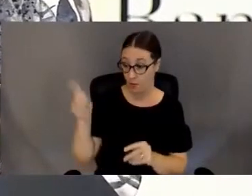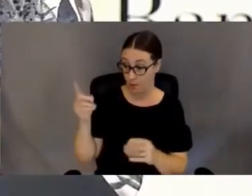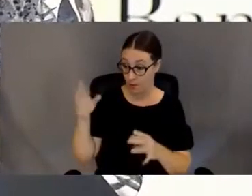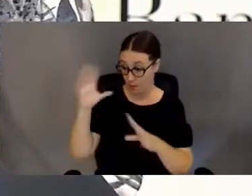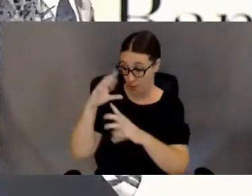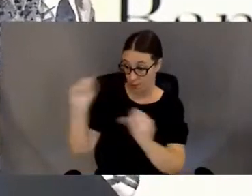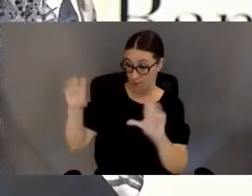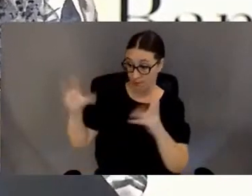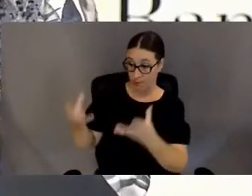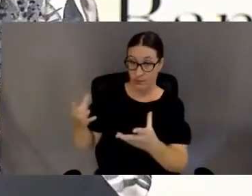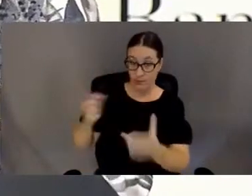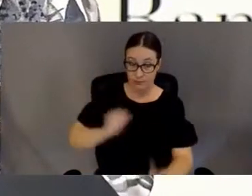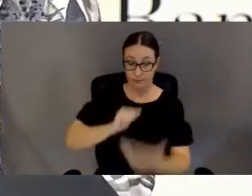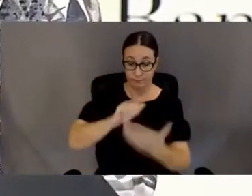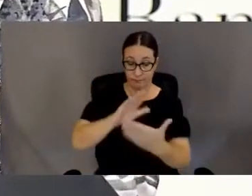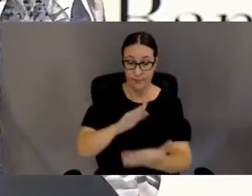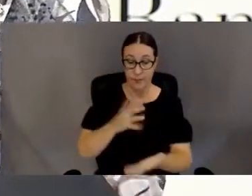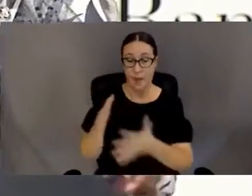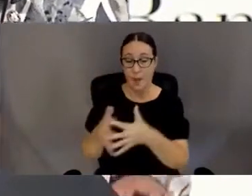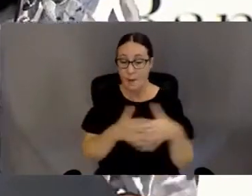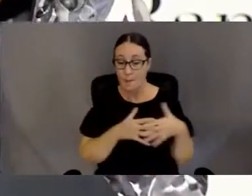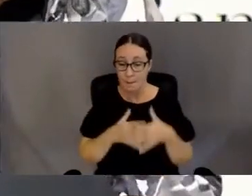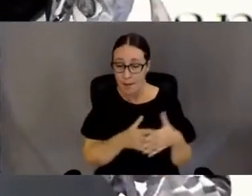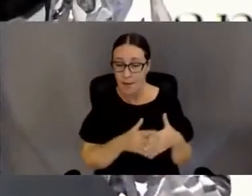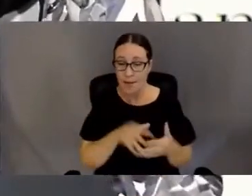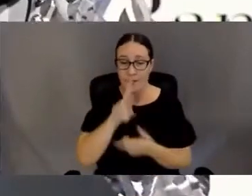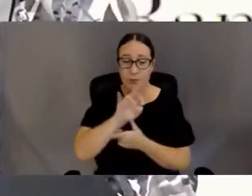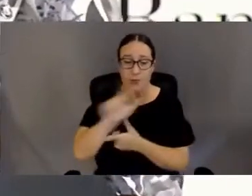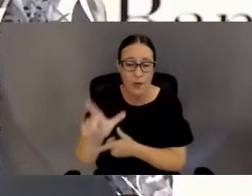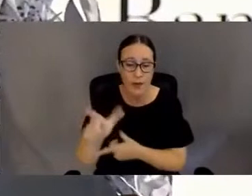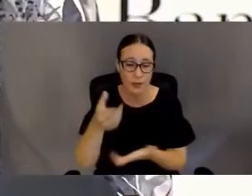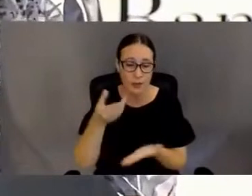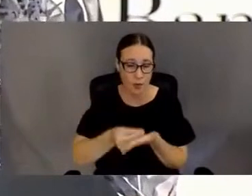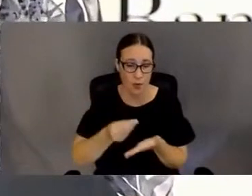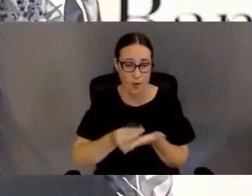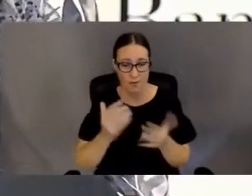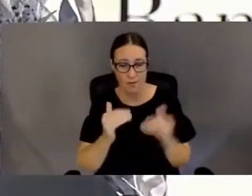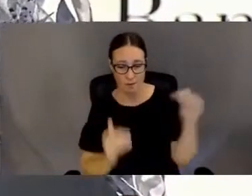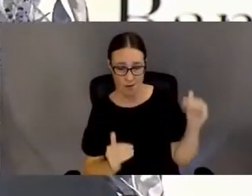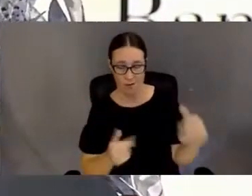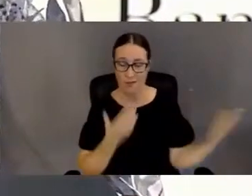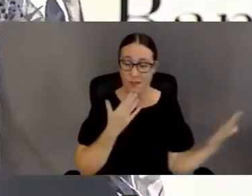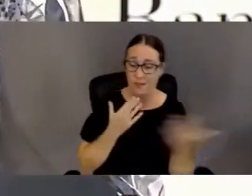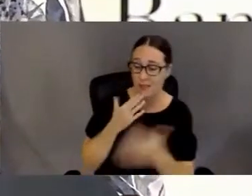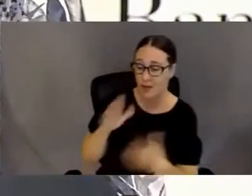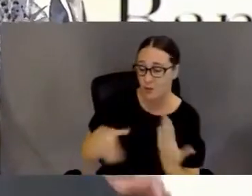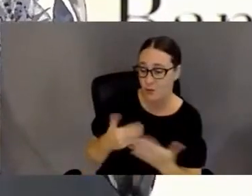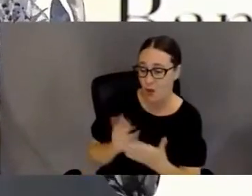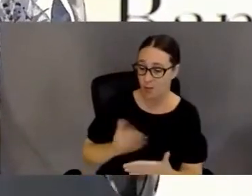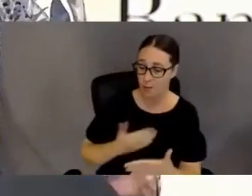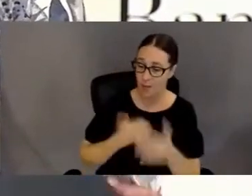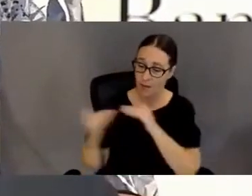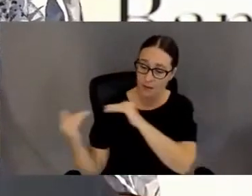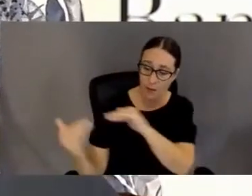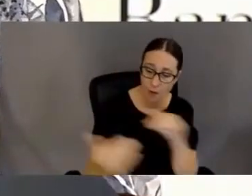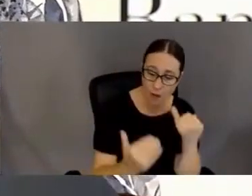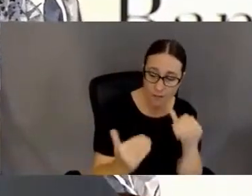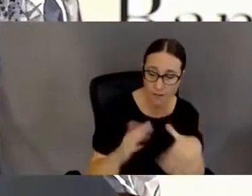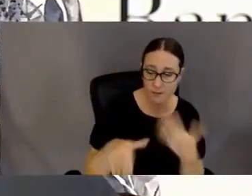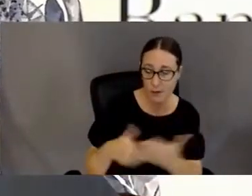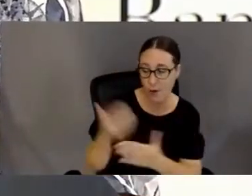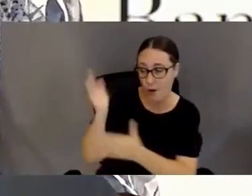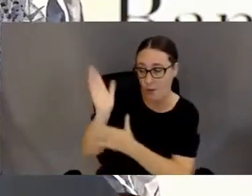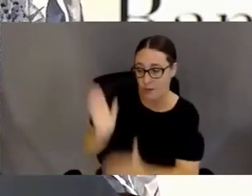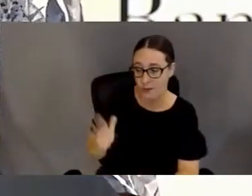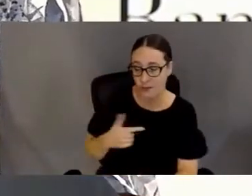racial wealth divide. And thank you to all of my colleagues, all of the speakers, and I especially want to say